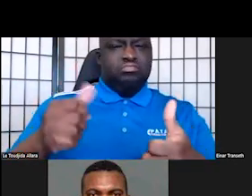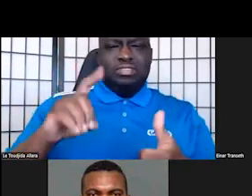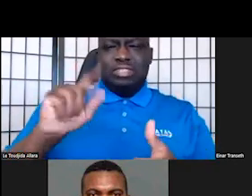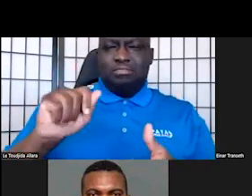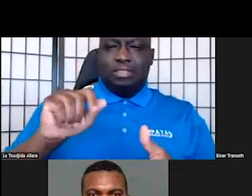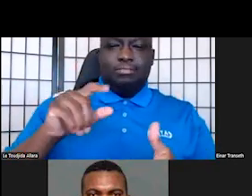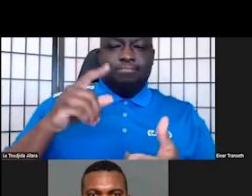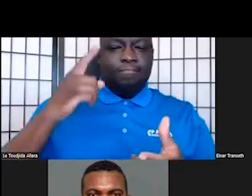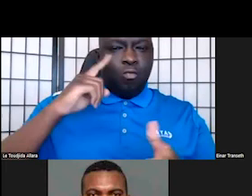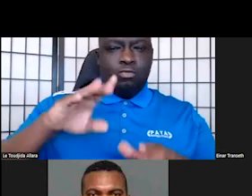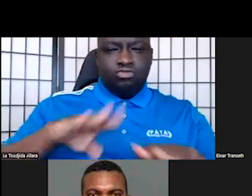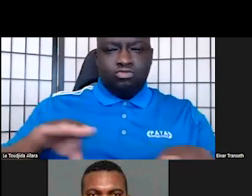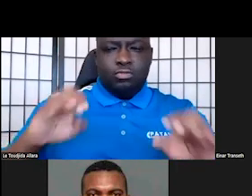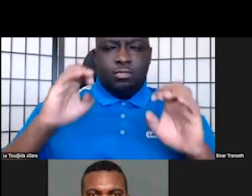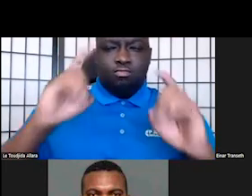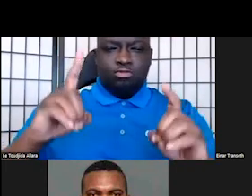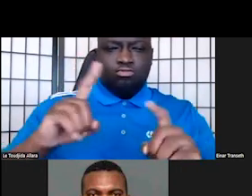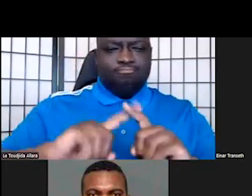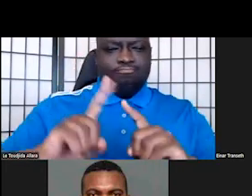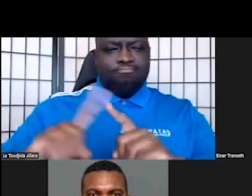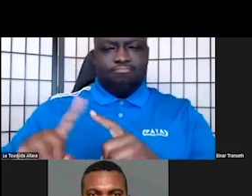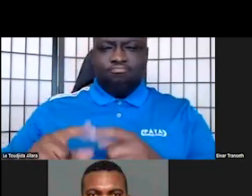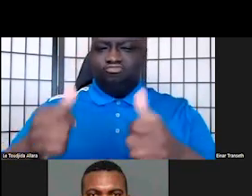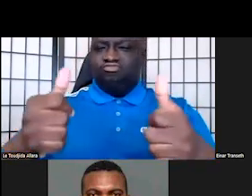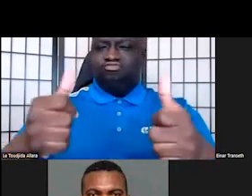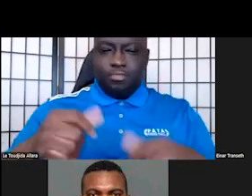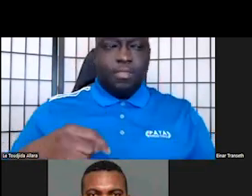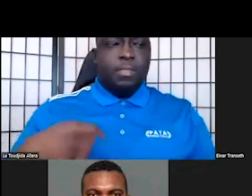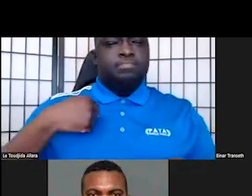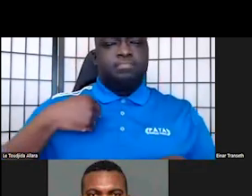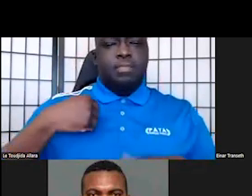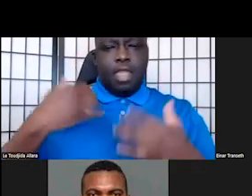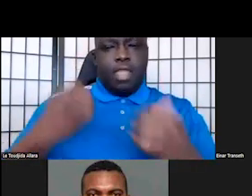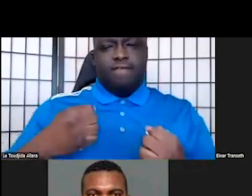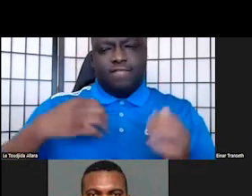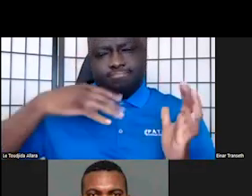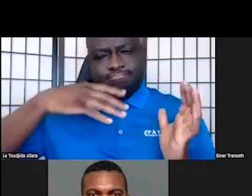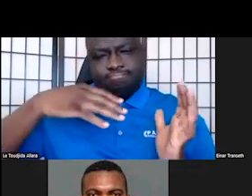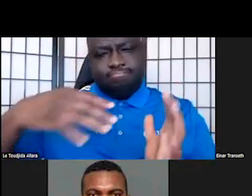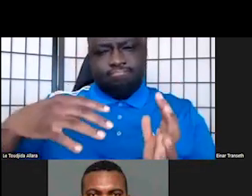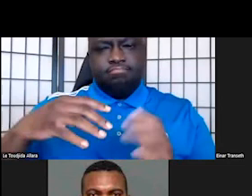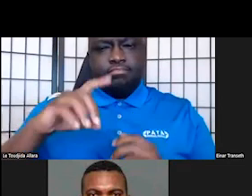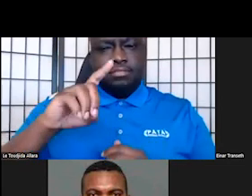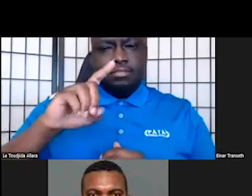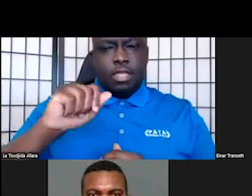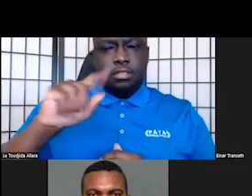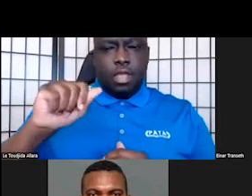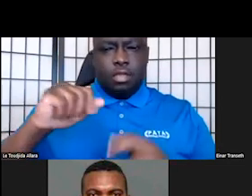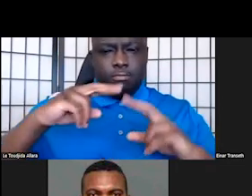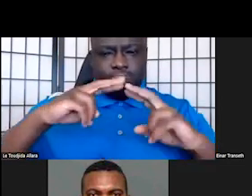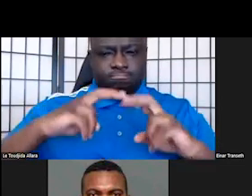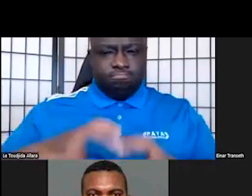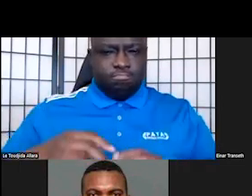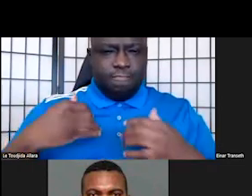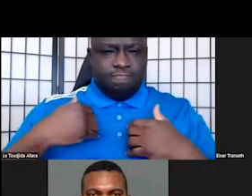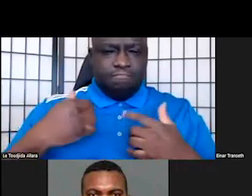concise. Thank you very much to all of the presenters. And it's been very interesting to see about all the